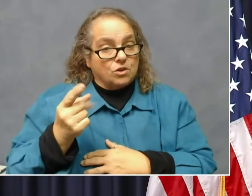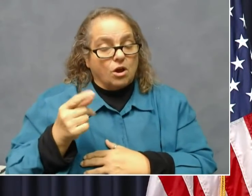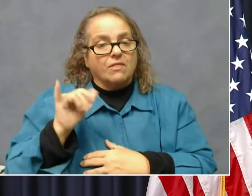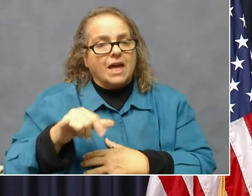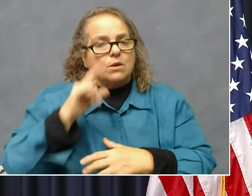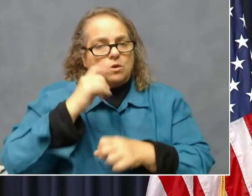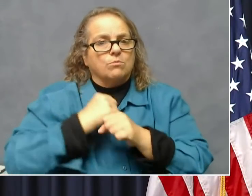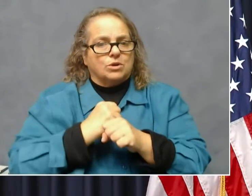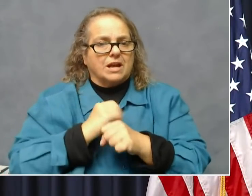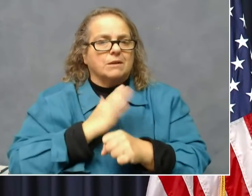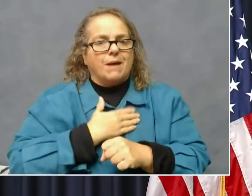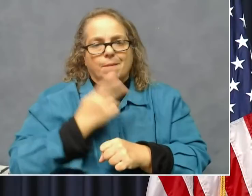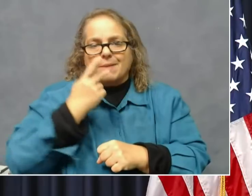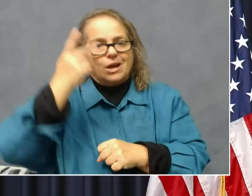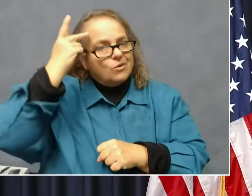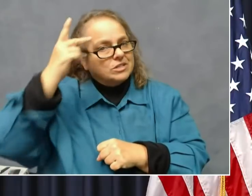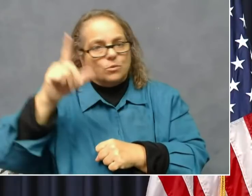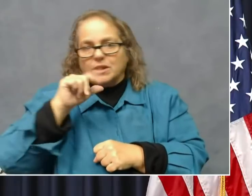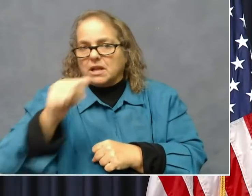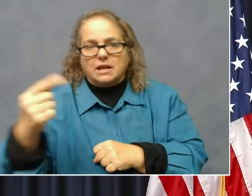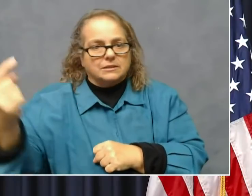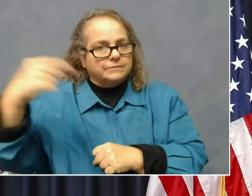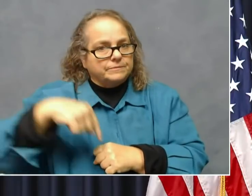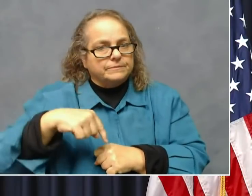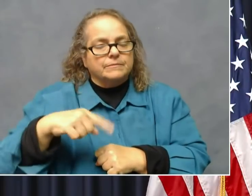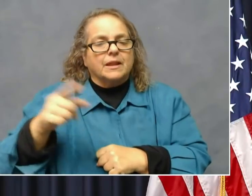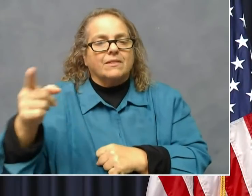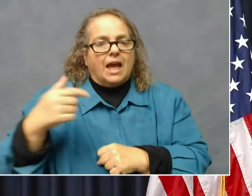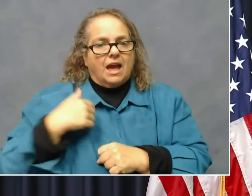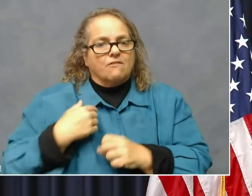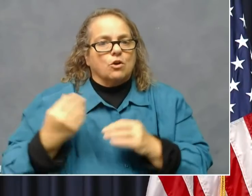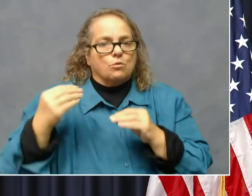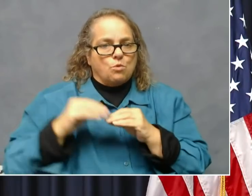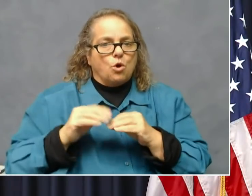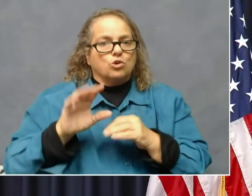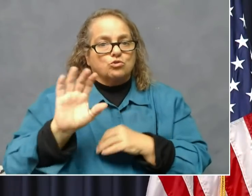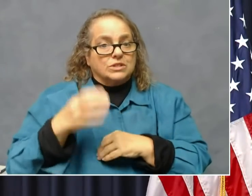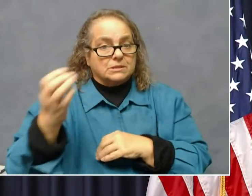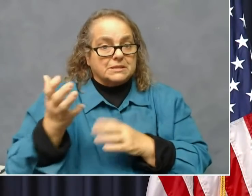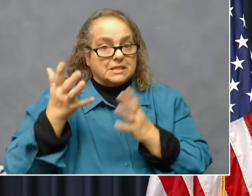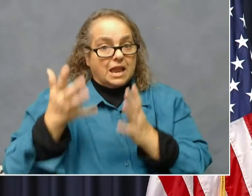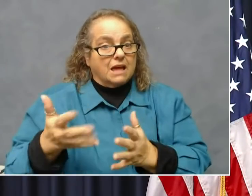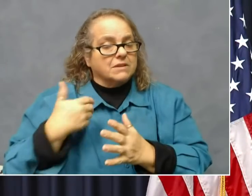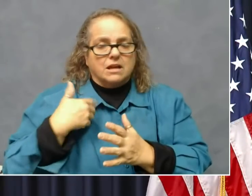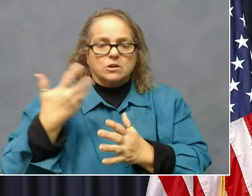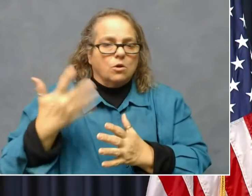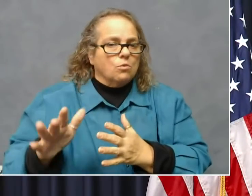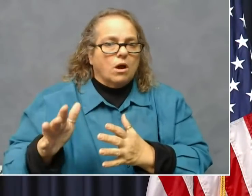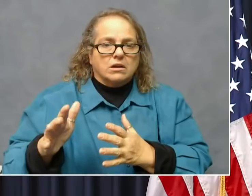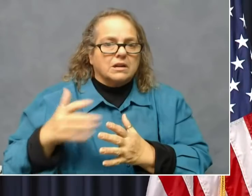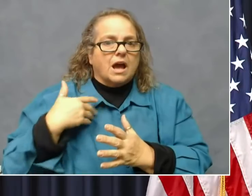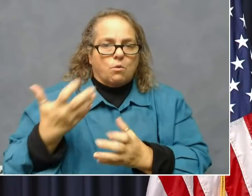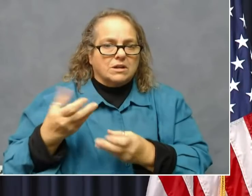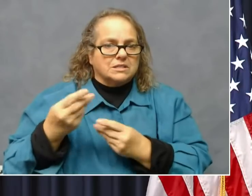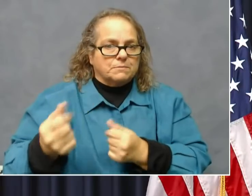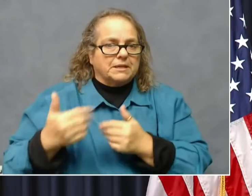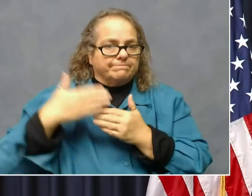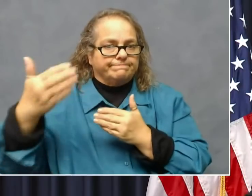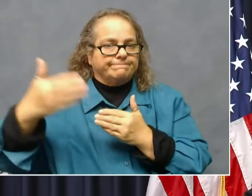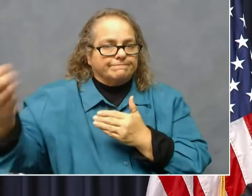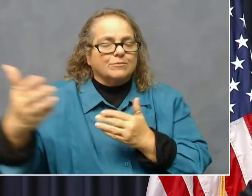my kids' grandparents, who have a lot more Christmases left to spend with them. Thank you all very much.